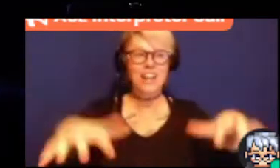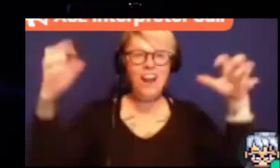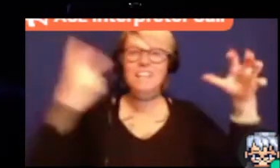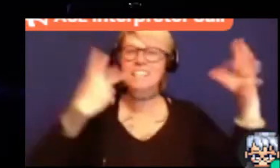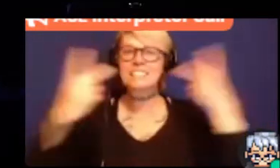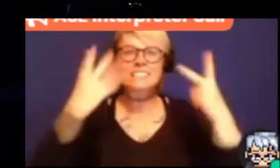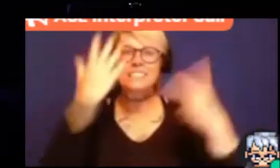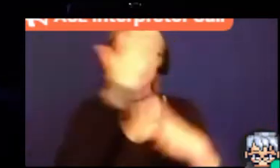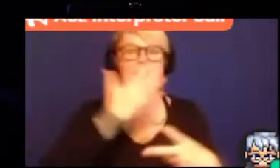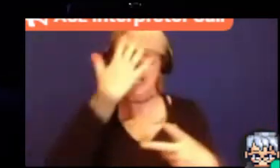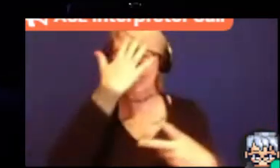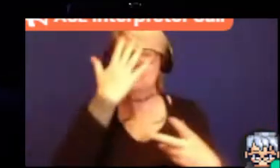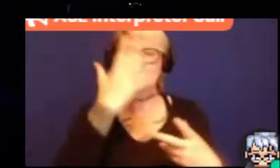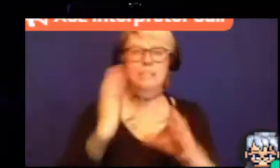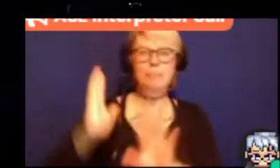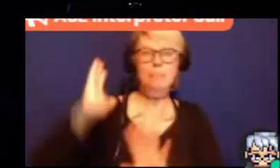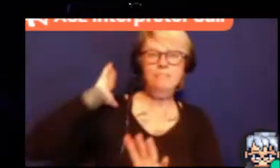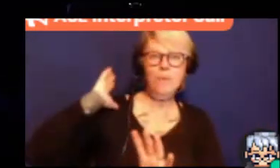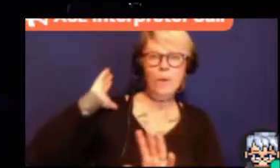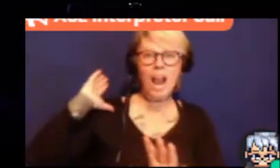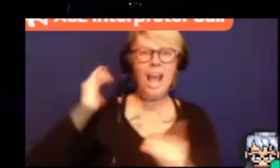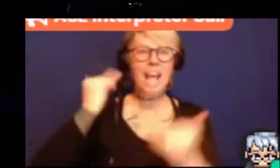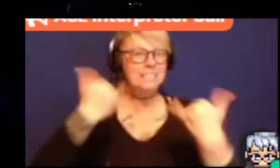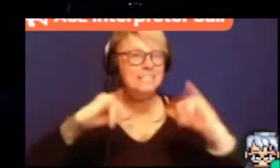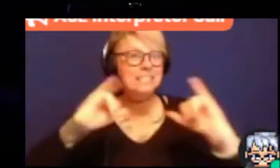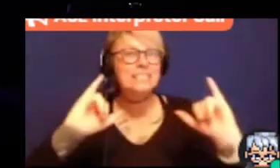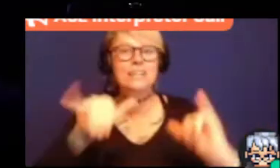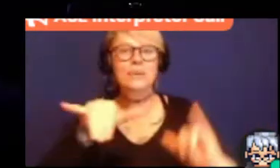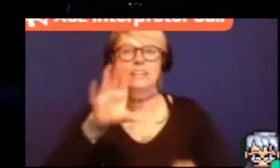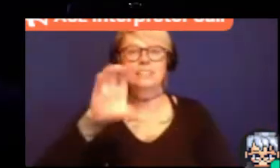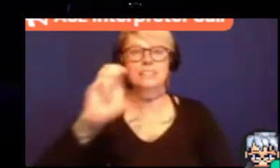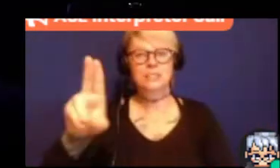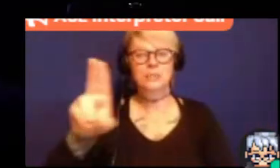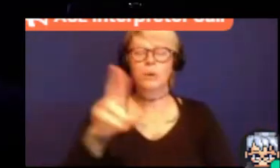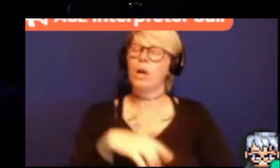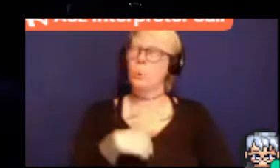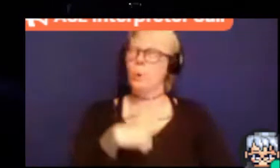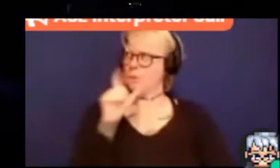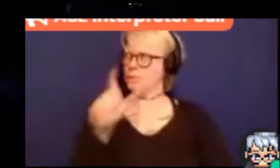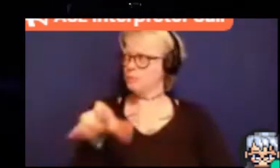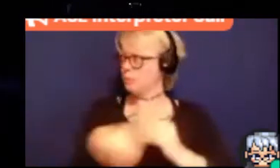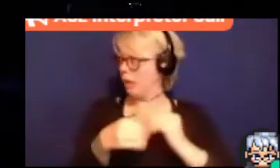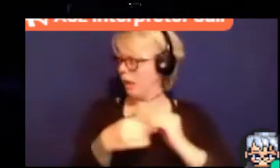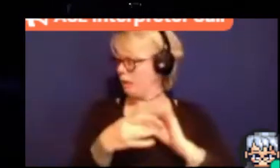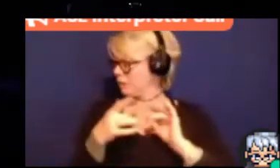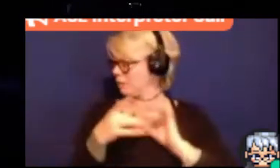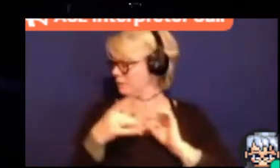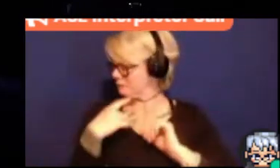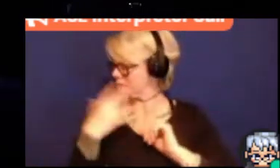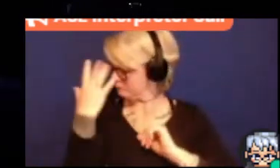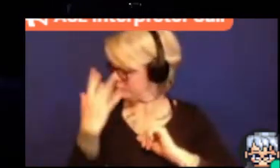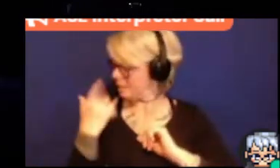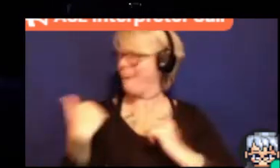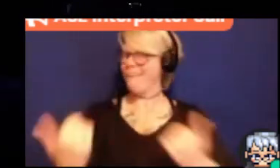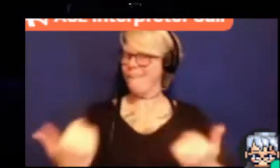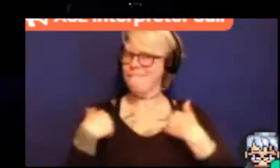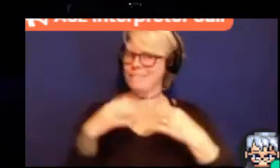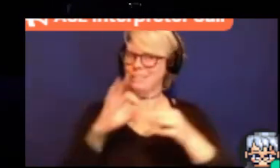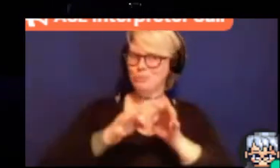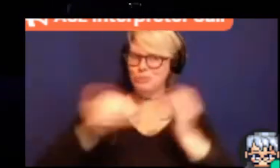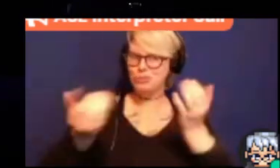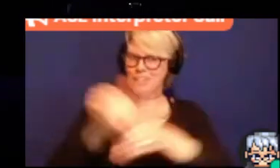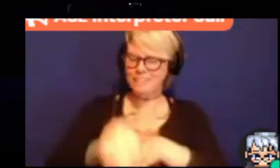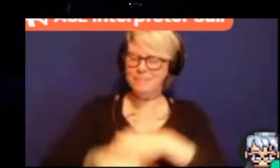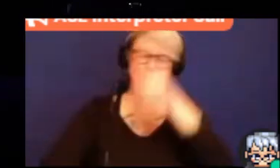people and present YCU. I have to stop ad-libbing because there's ASL tonight. I'm Jessie Stong. I'm leader of the Young Creators Unit, and we're so excited